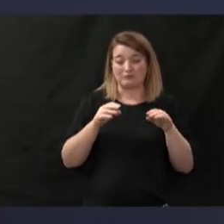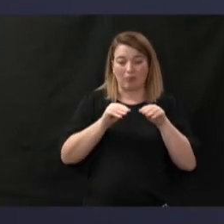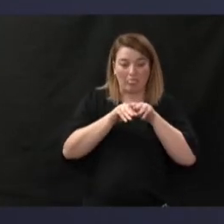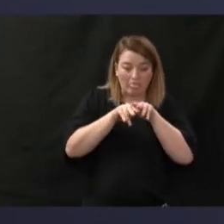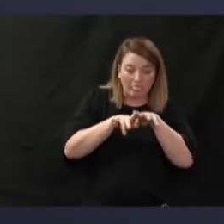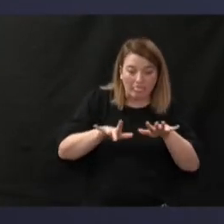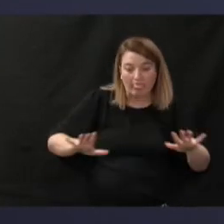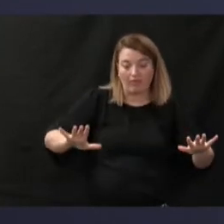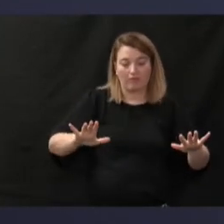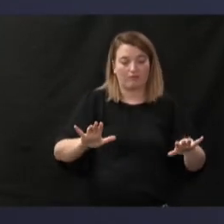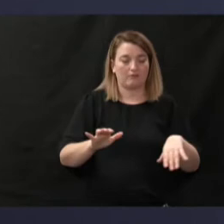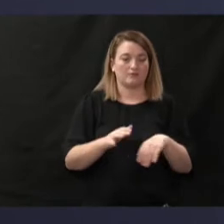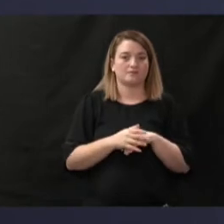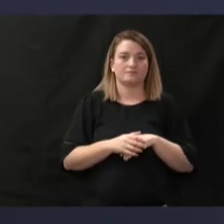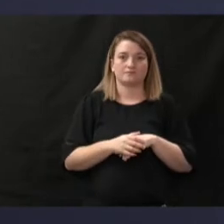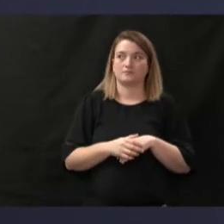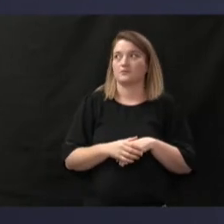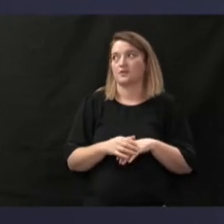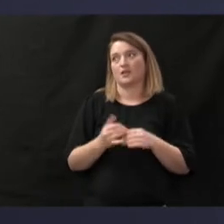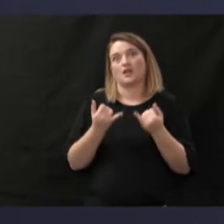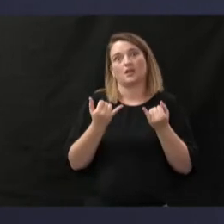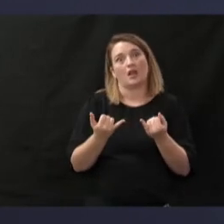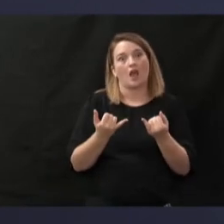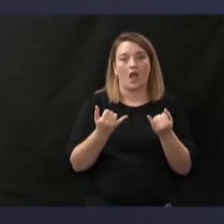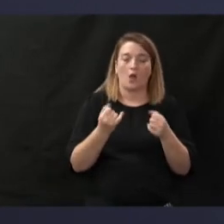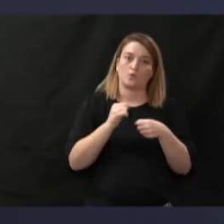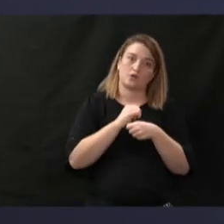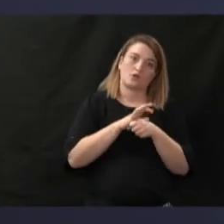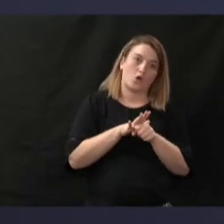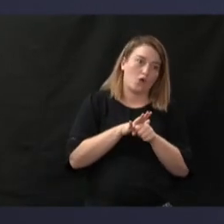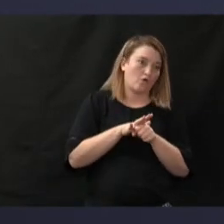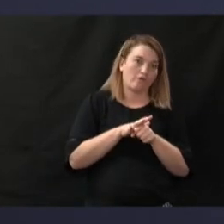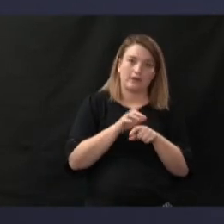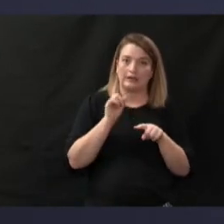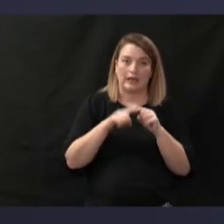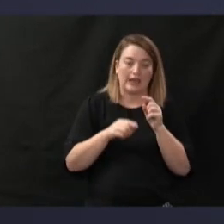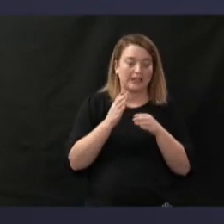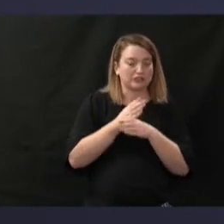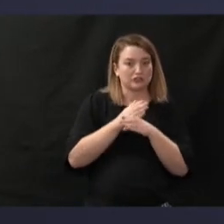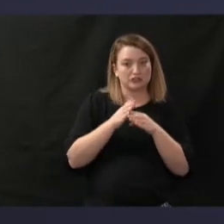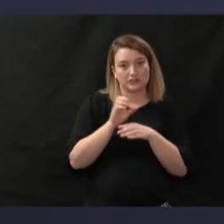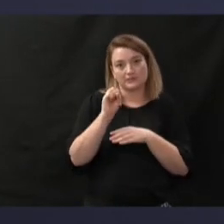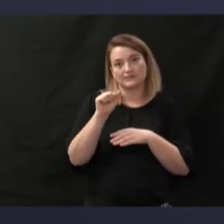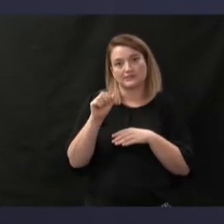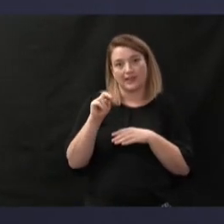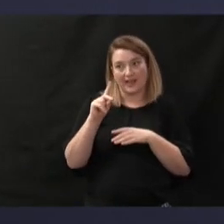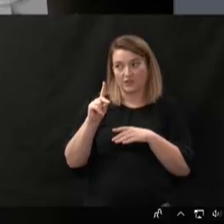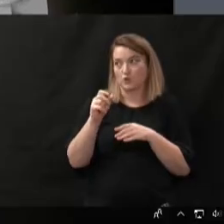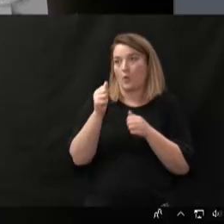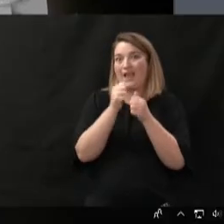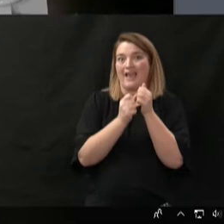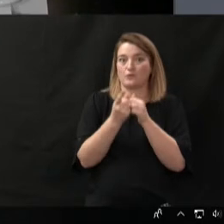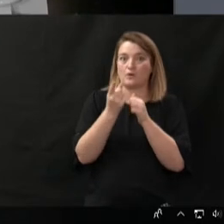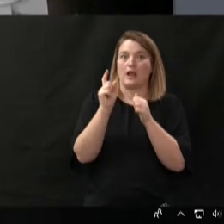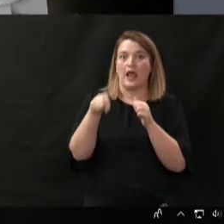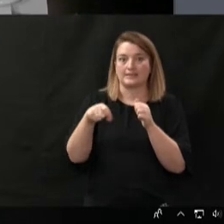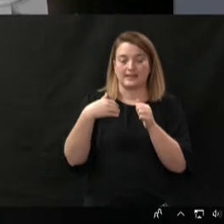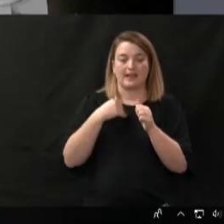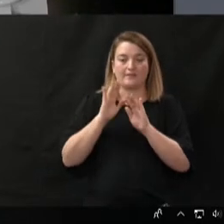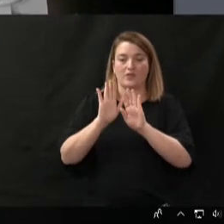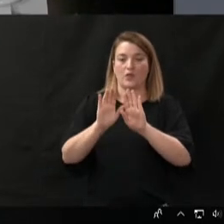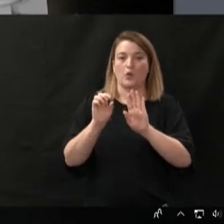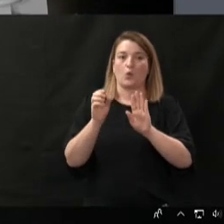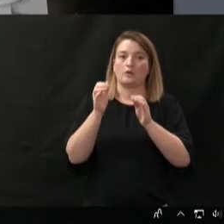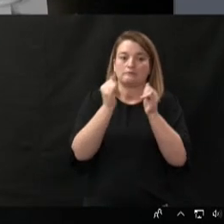day, everybody would have to have their own sand tray. We don't want to be sharing that sand. So anyway, you either want them to write the